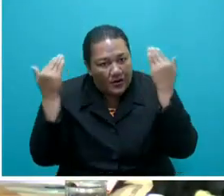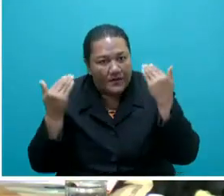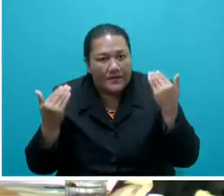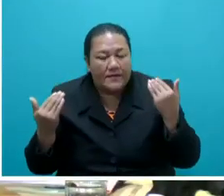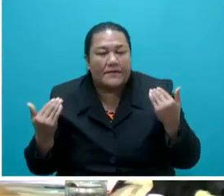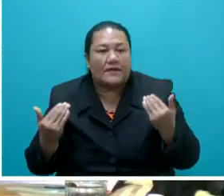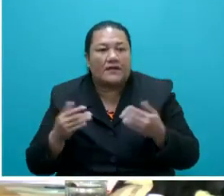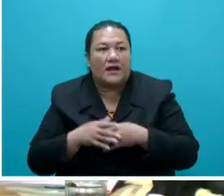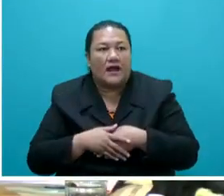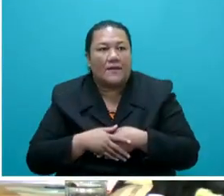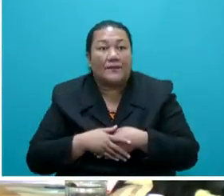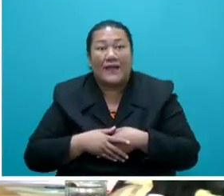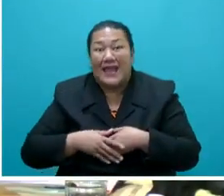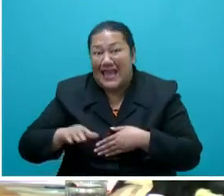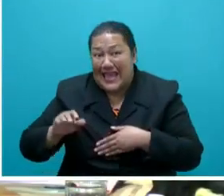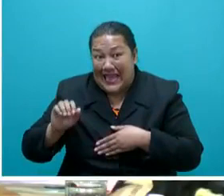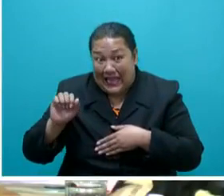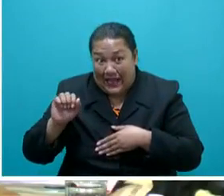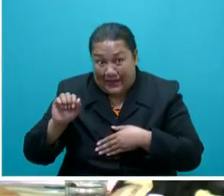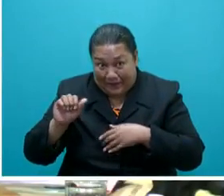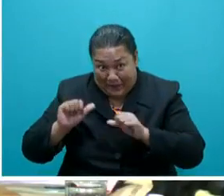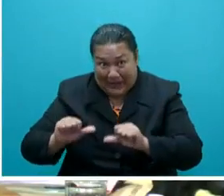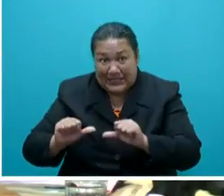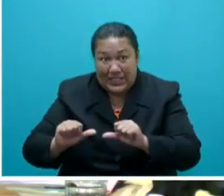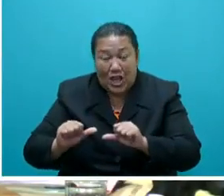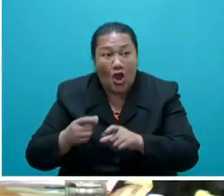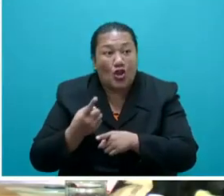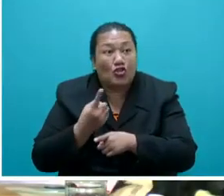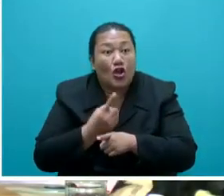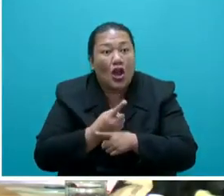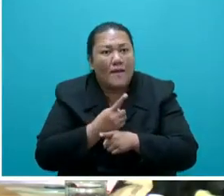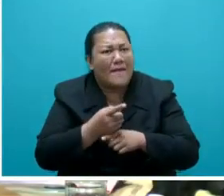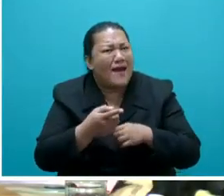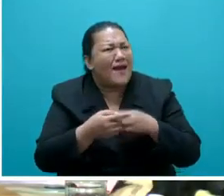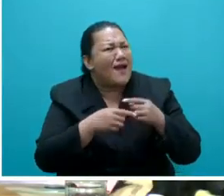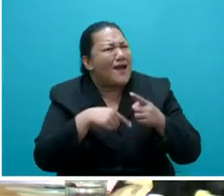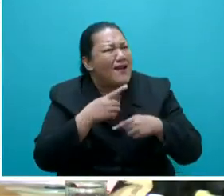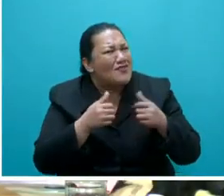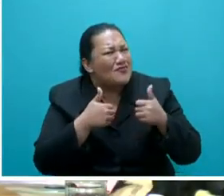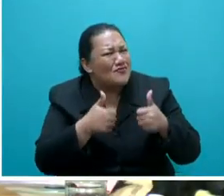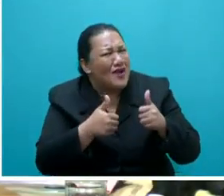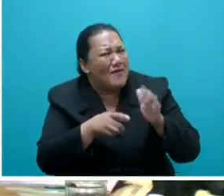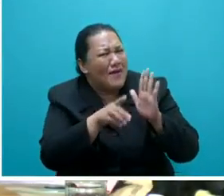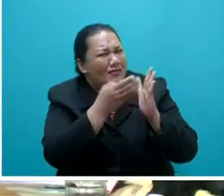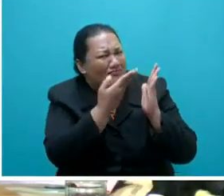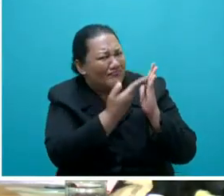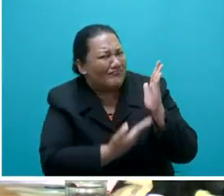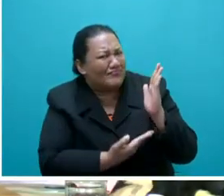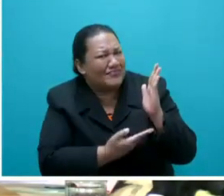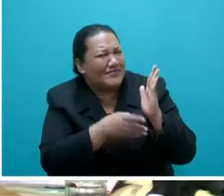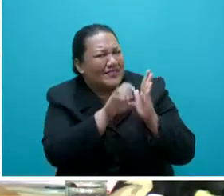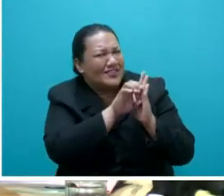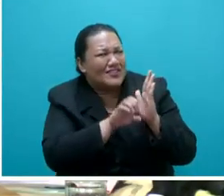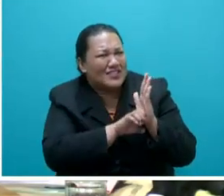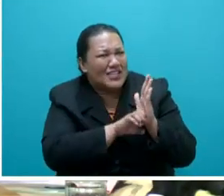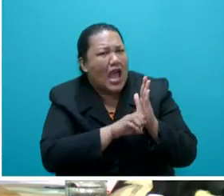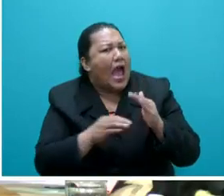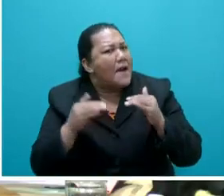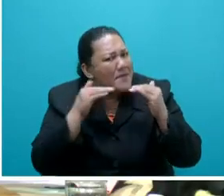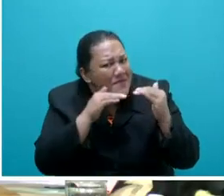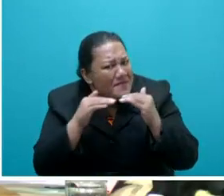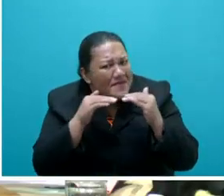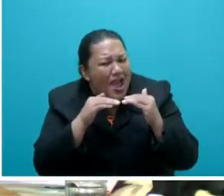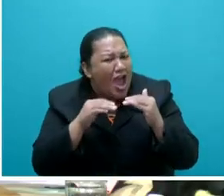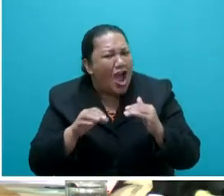His Excellency spoke extensively about the Constitution and its cornerstone of equality,